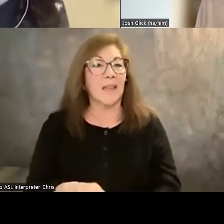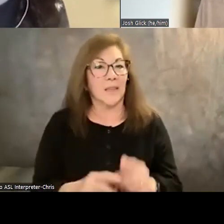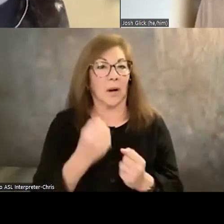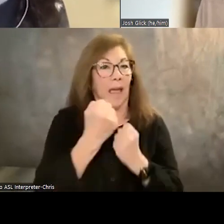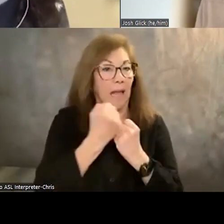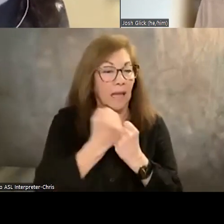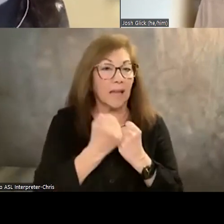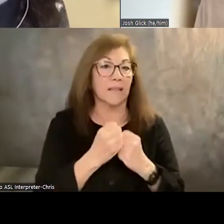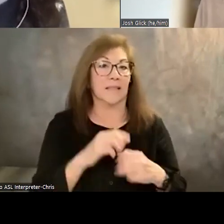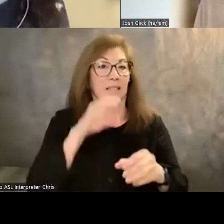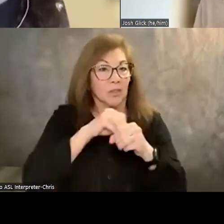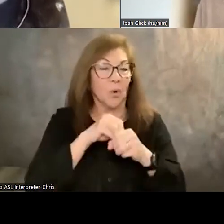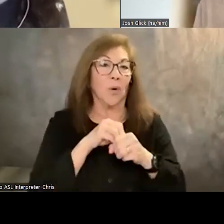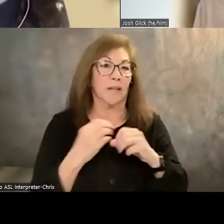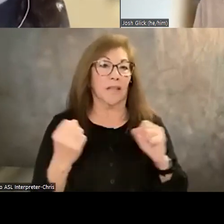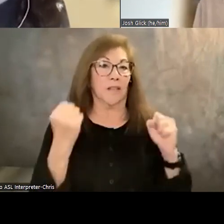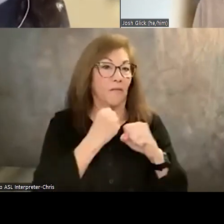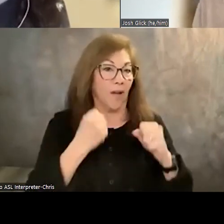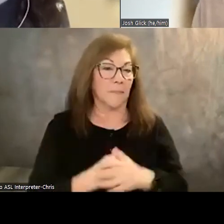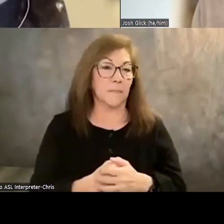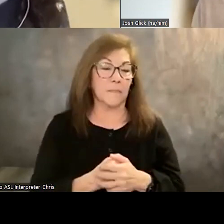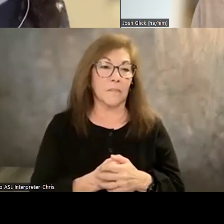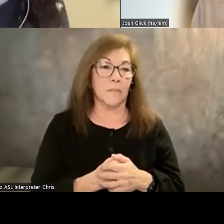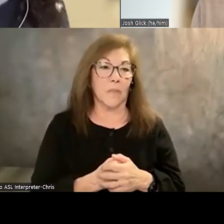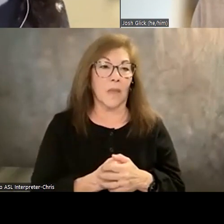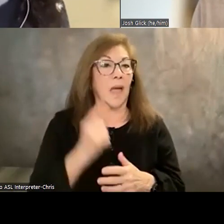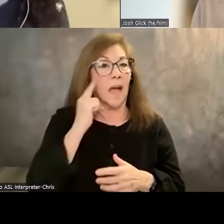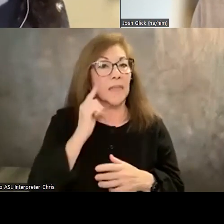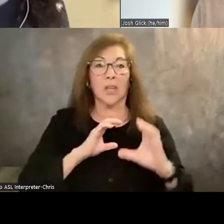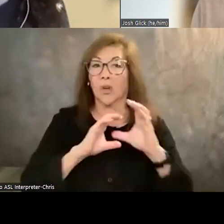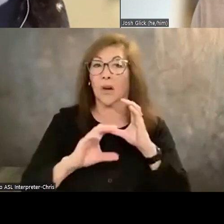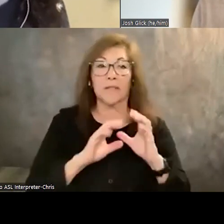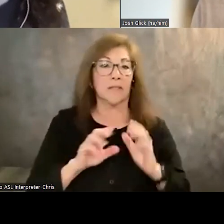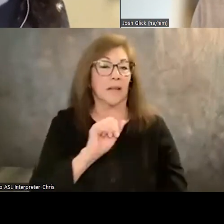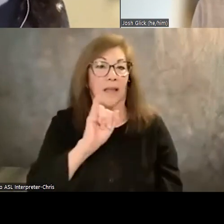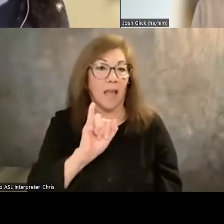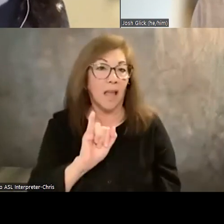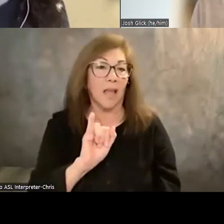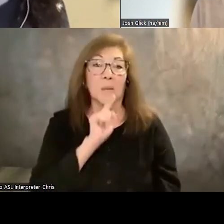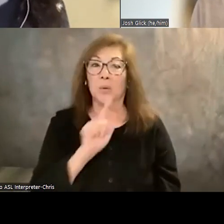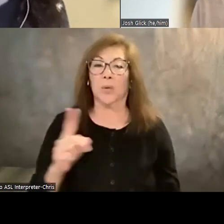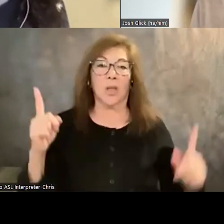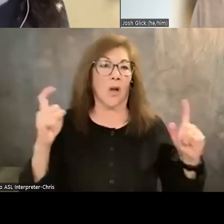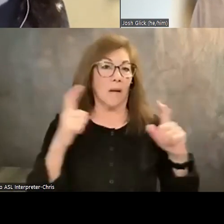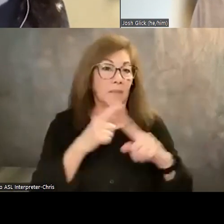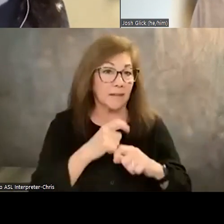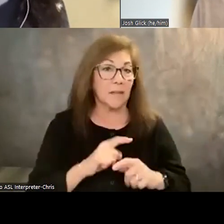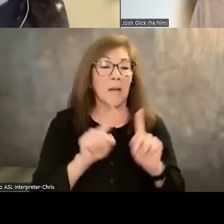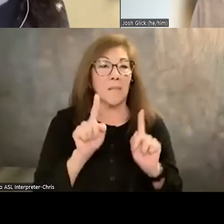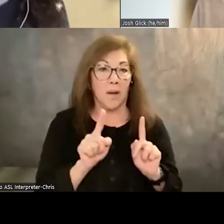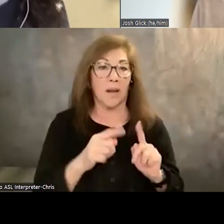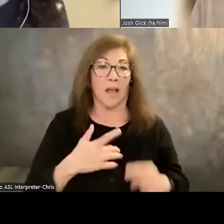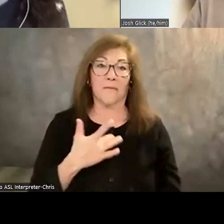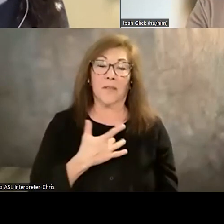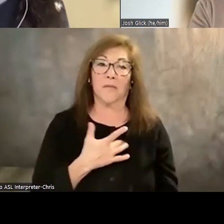fight. And I think something that, you know, conversations around AI can be really complex. And if I feel